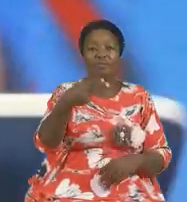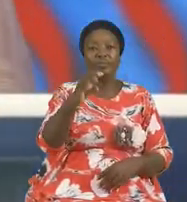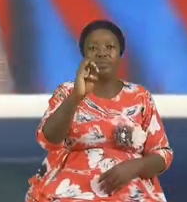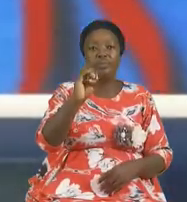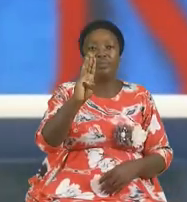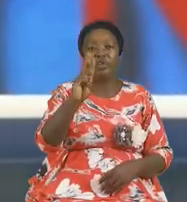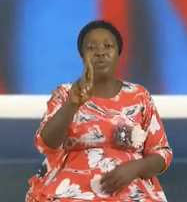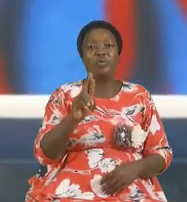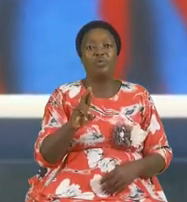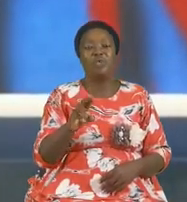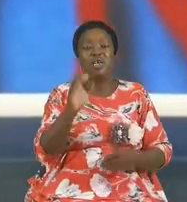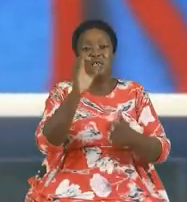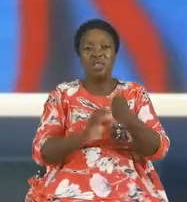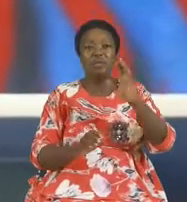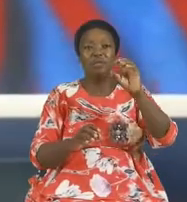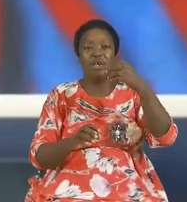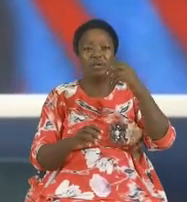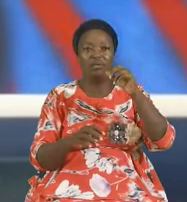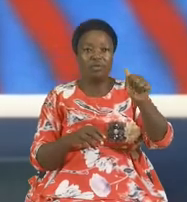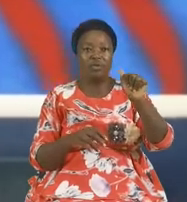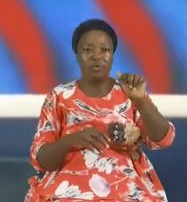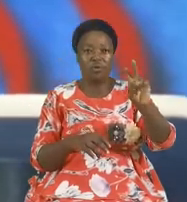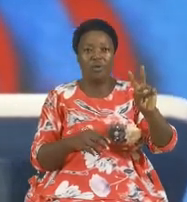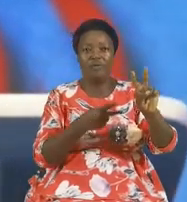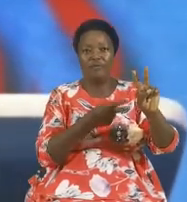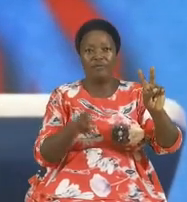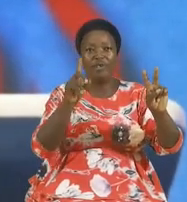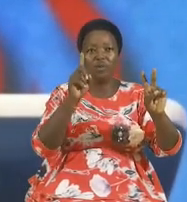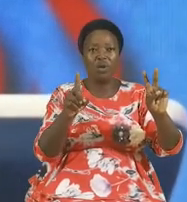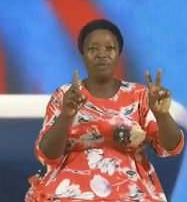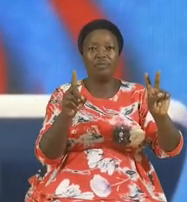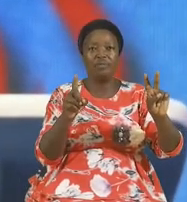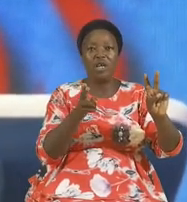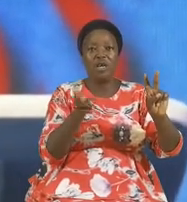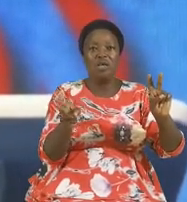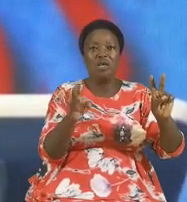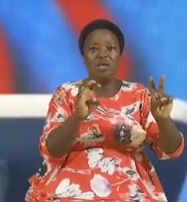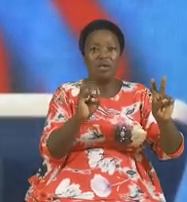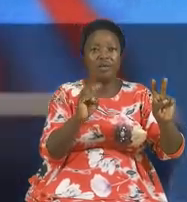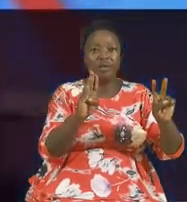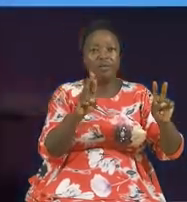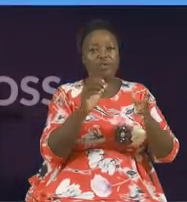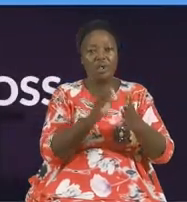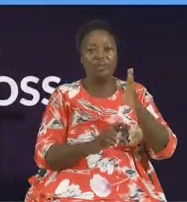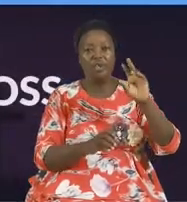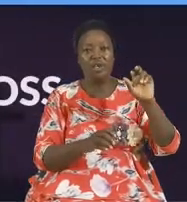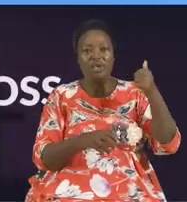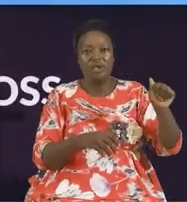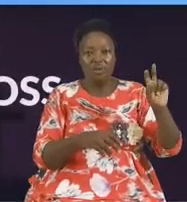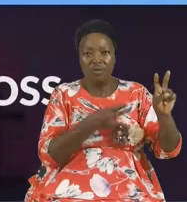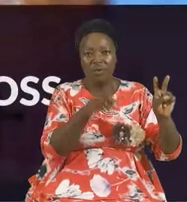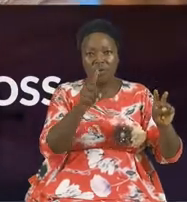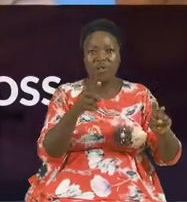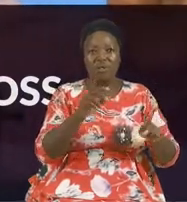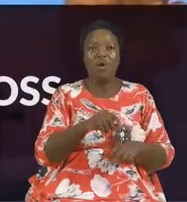a minister. In Hebrews chapter 12, reading from verse 1. Hebrews chapter 12, verse 1, it